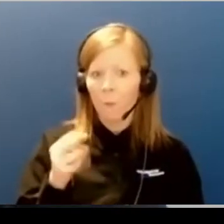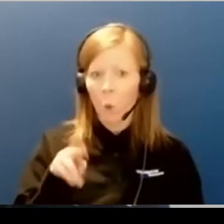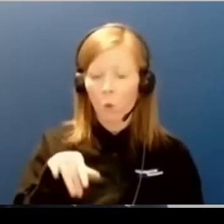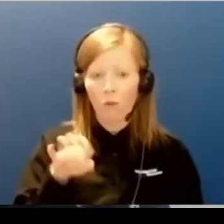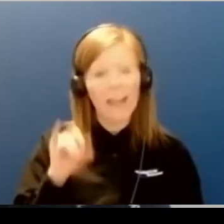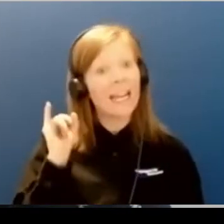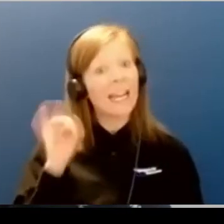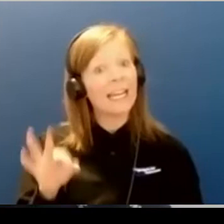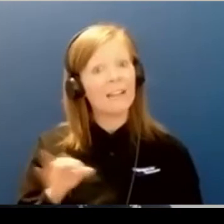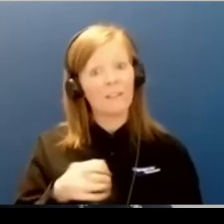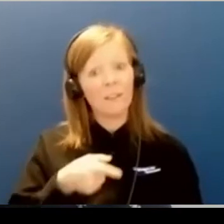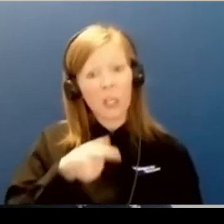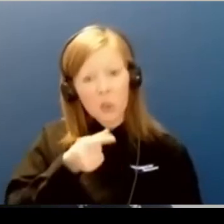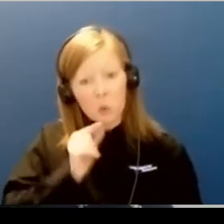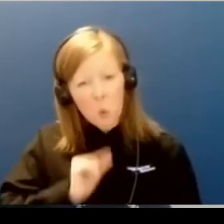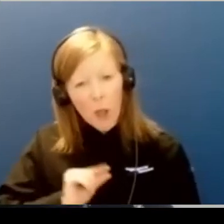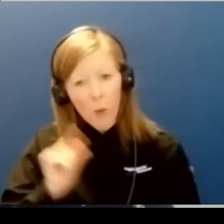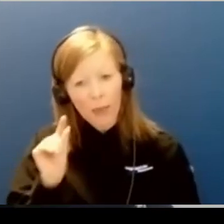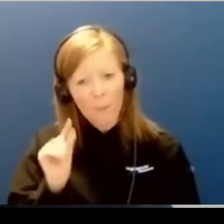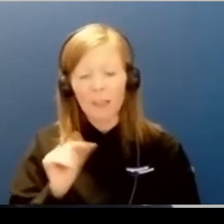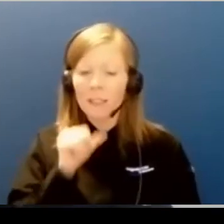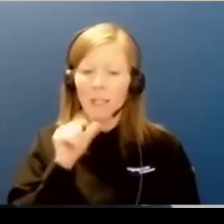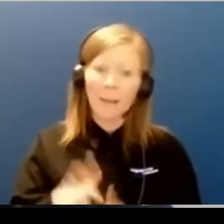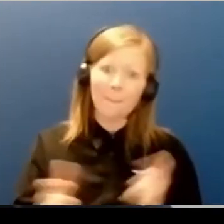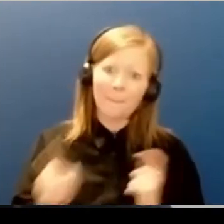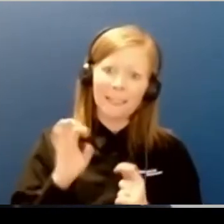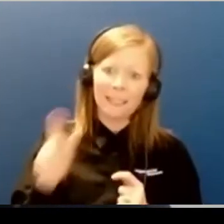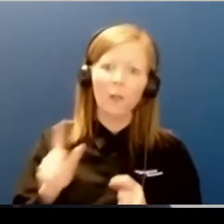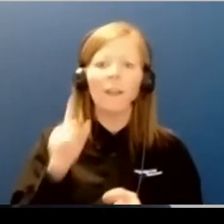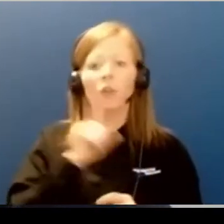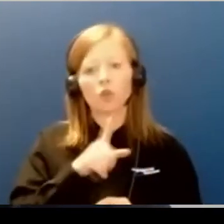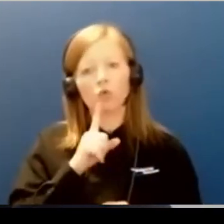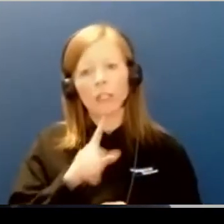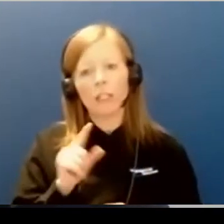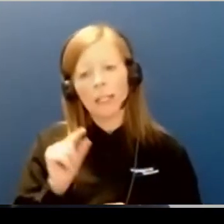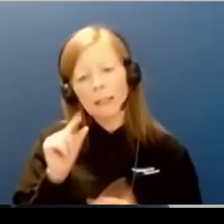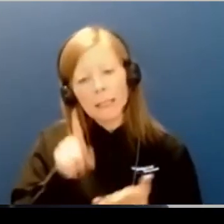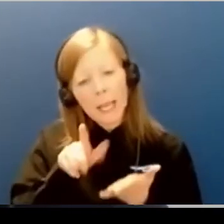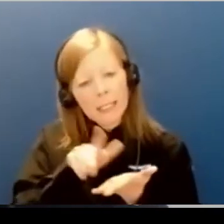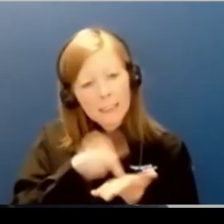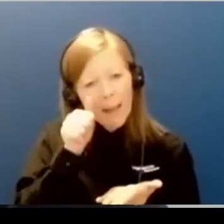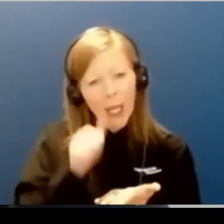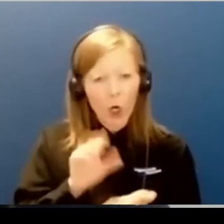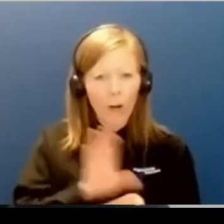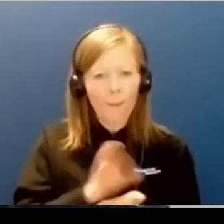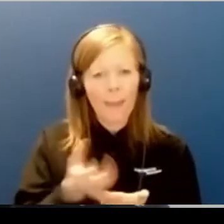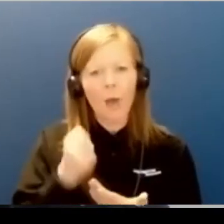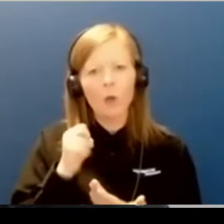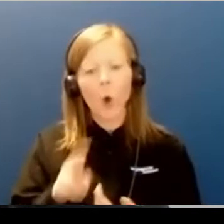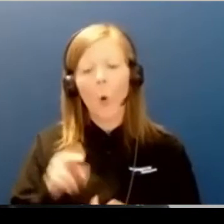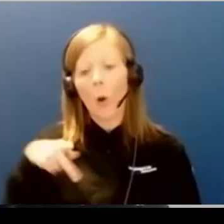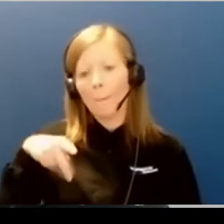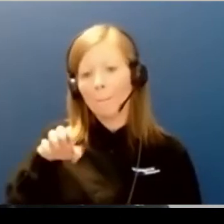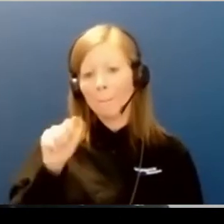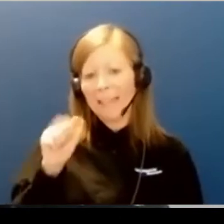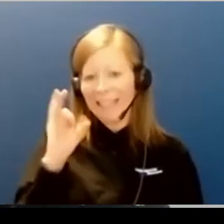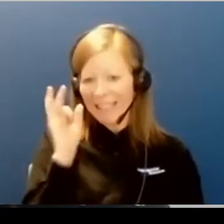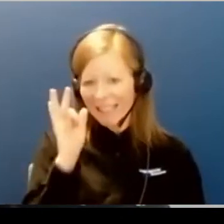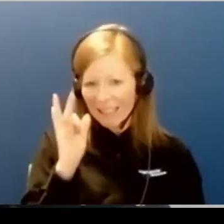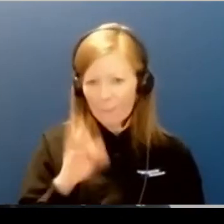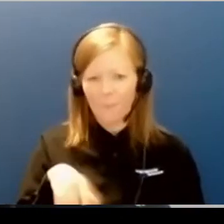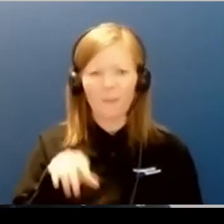not that big of a deal. And this is why we recommend a smear amount or a pea size as they get older, because we know